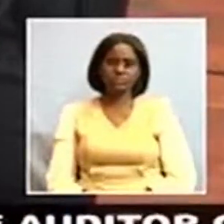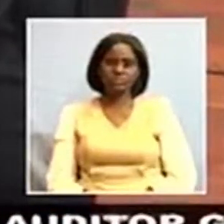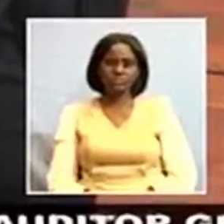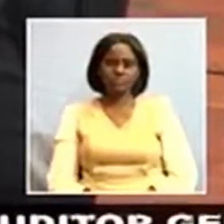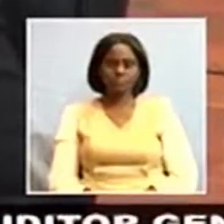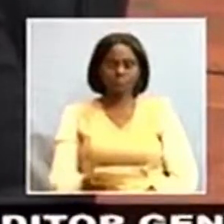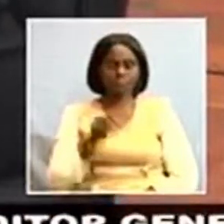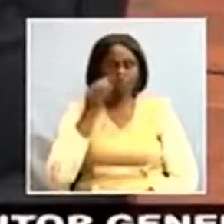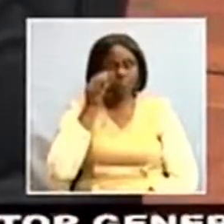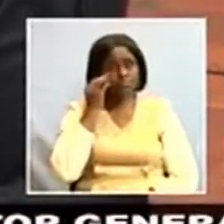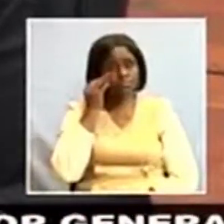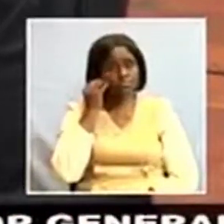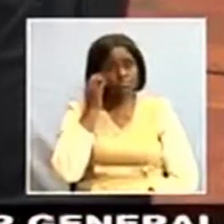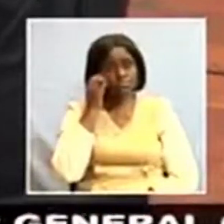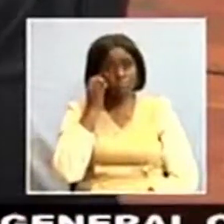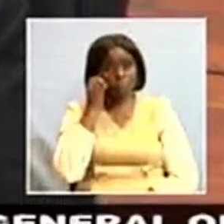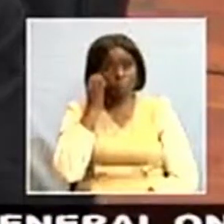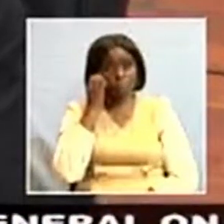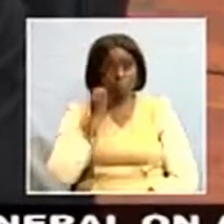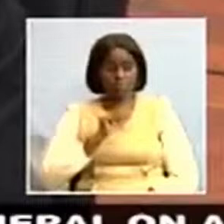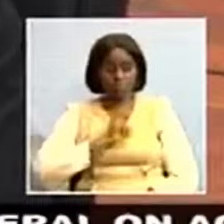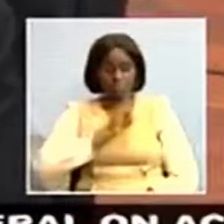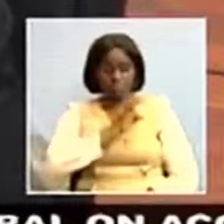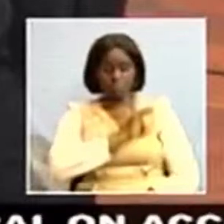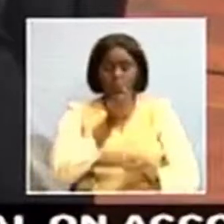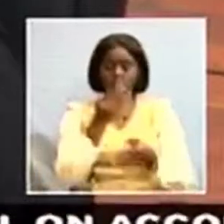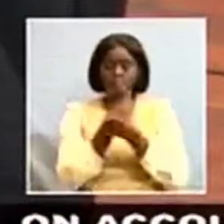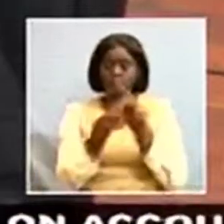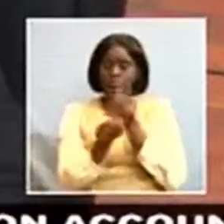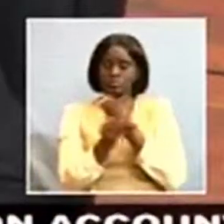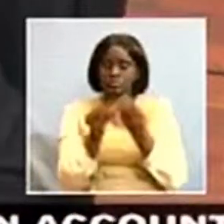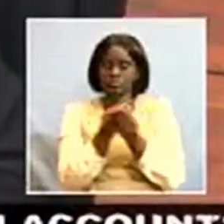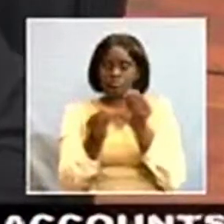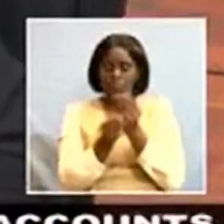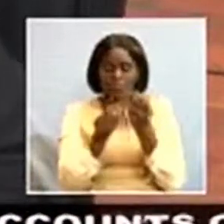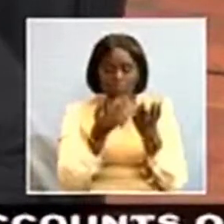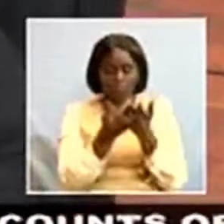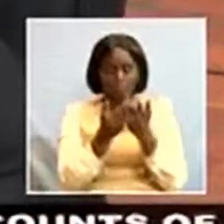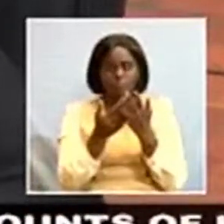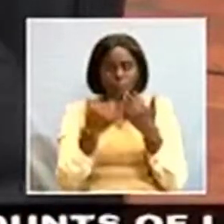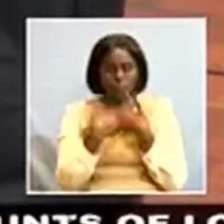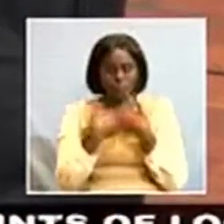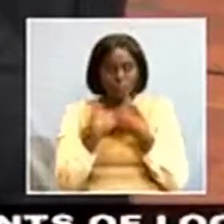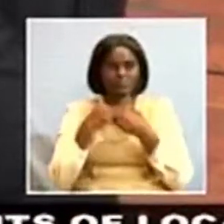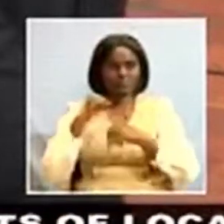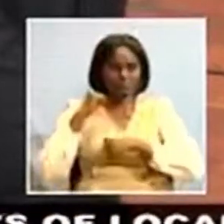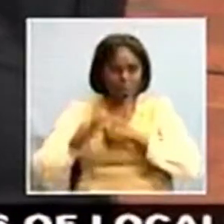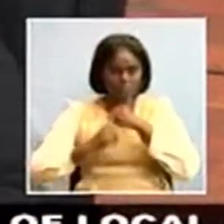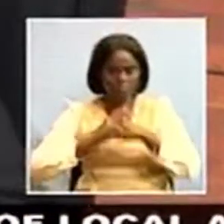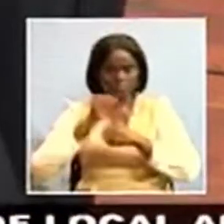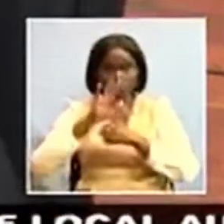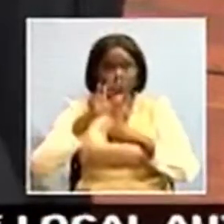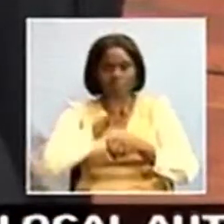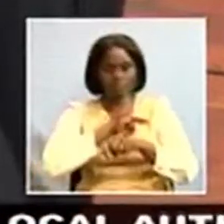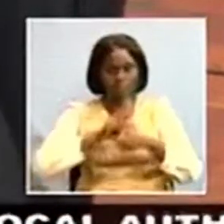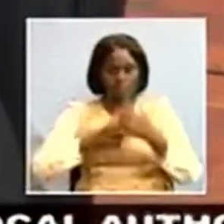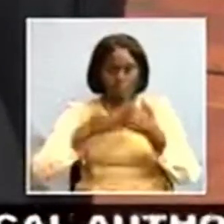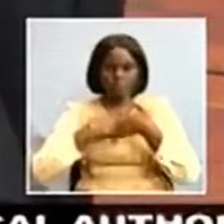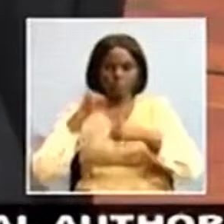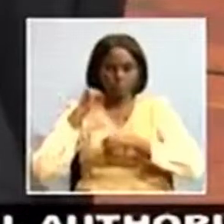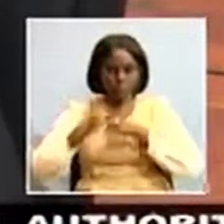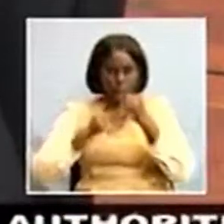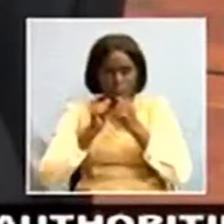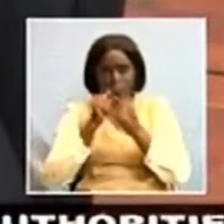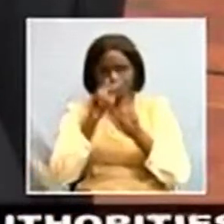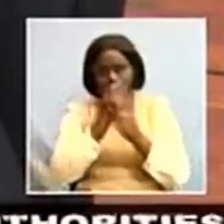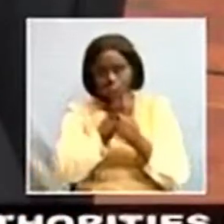On the staff obligations, I've been struggling, your member has been struggling to look at the other documents,